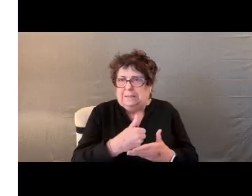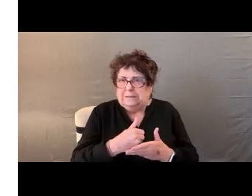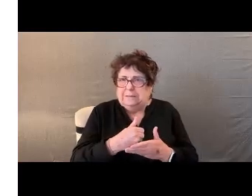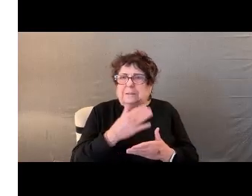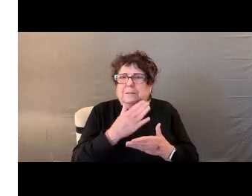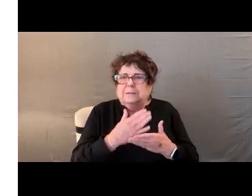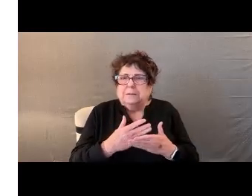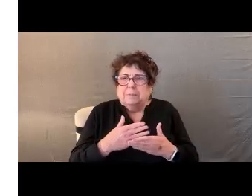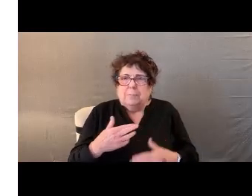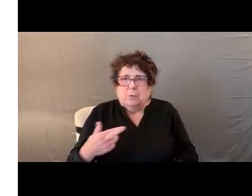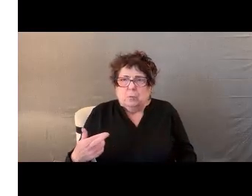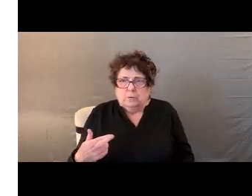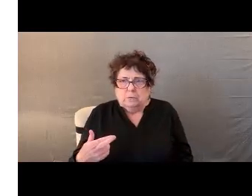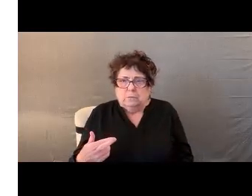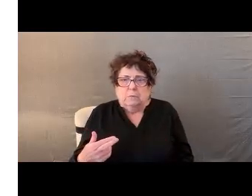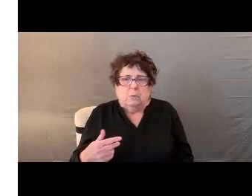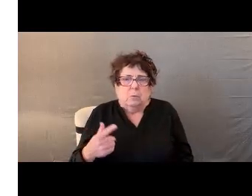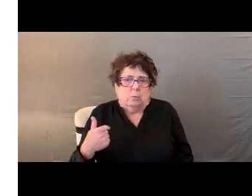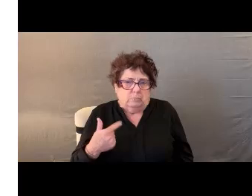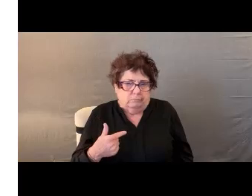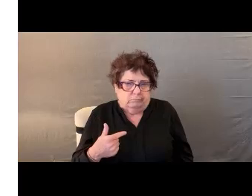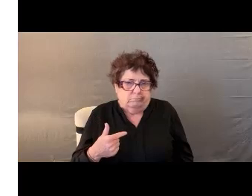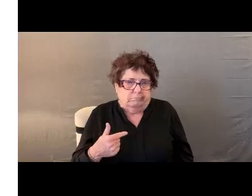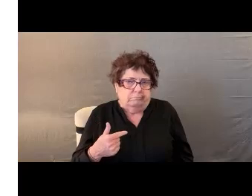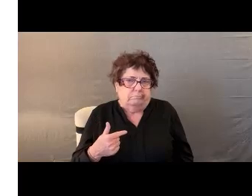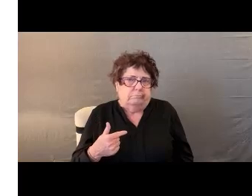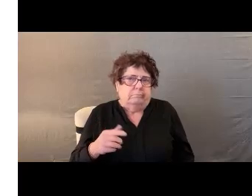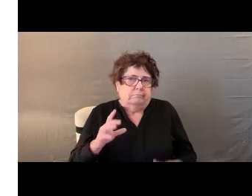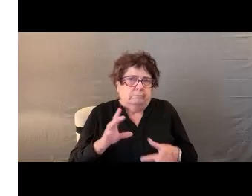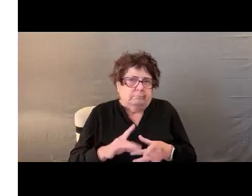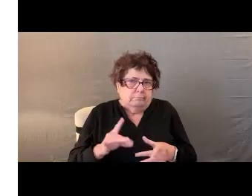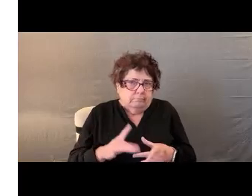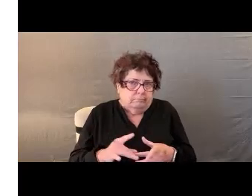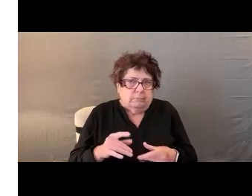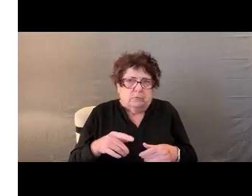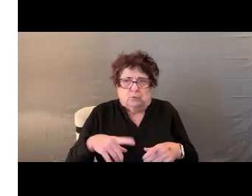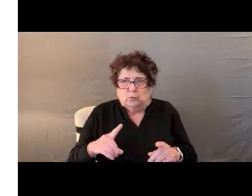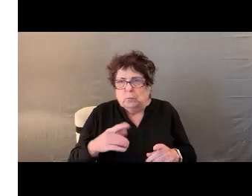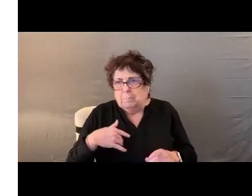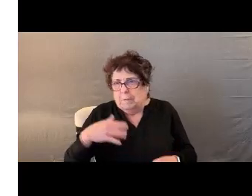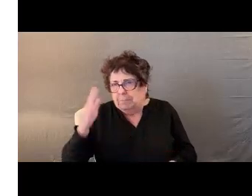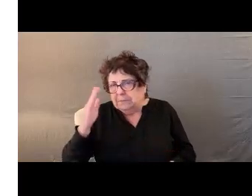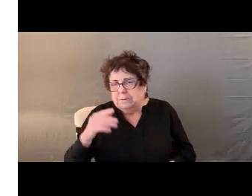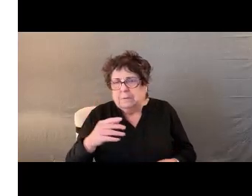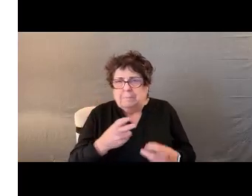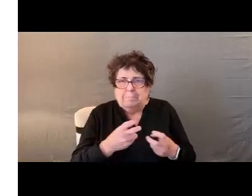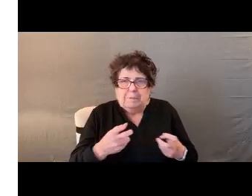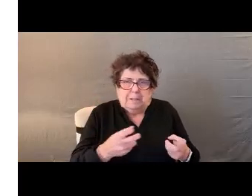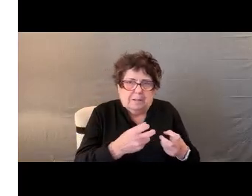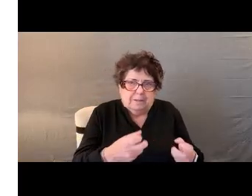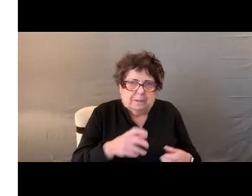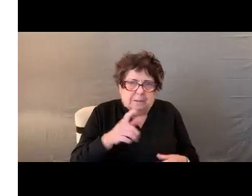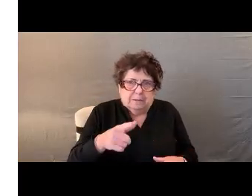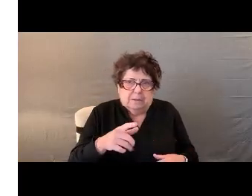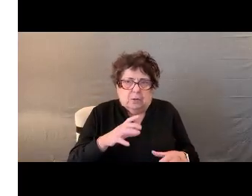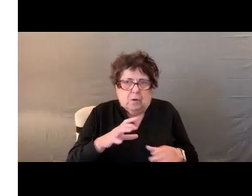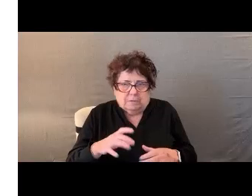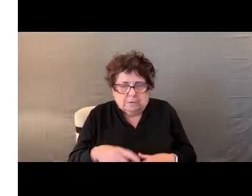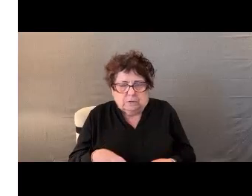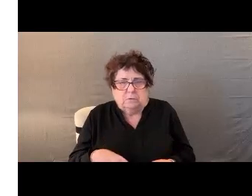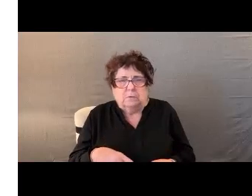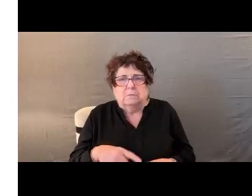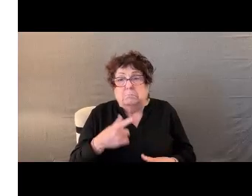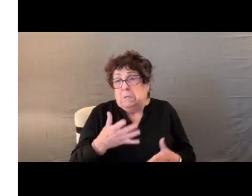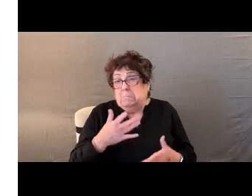already addressed during my presentation and the panelist conversation. These might be helpful. As I said, I will be